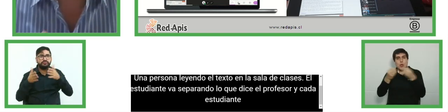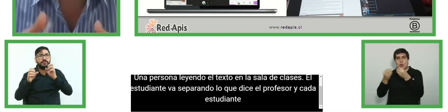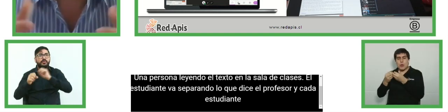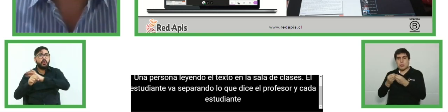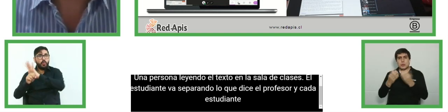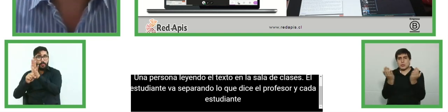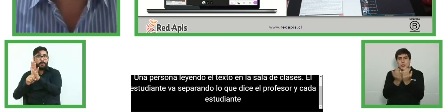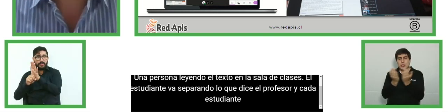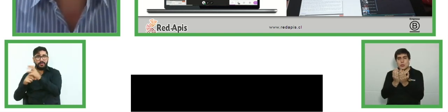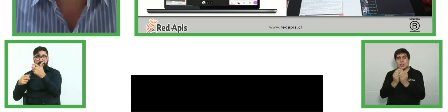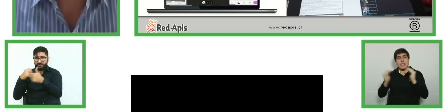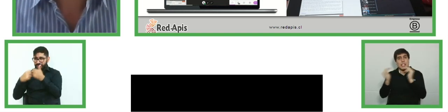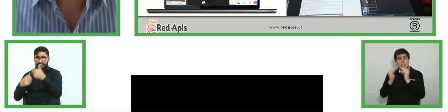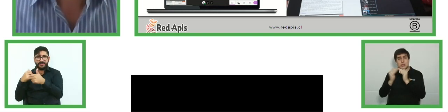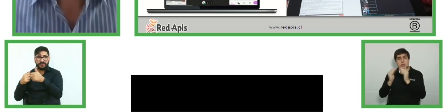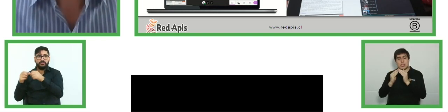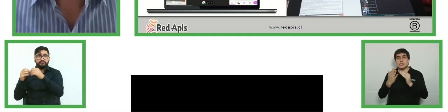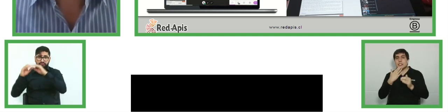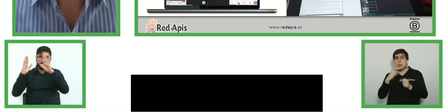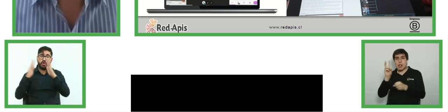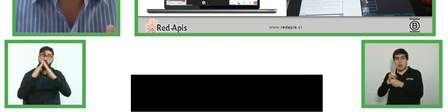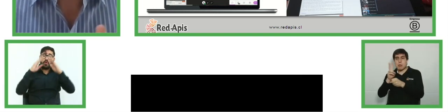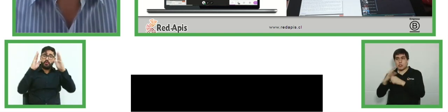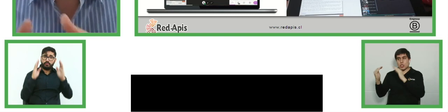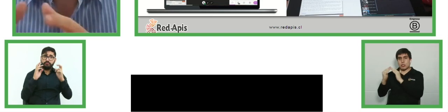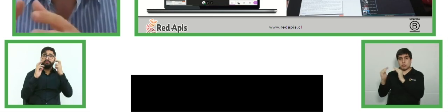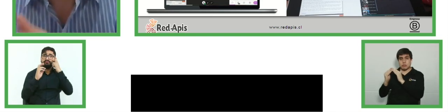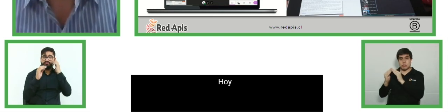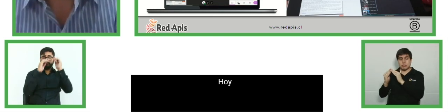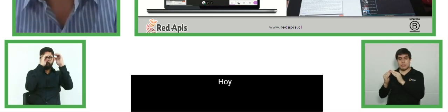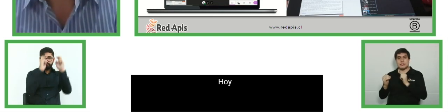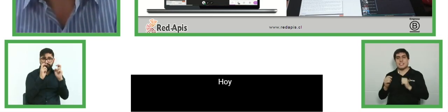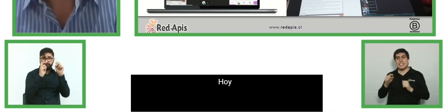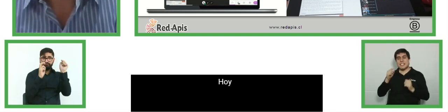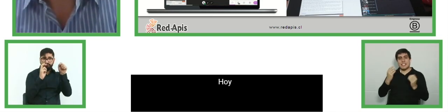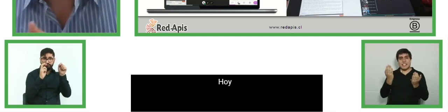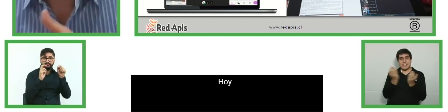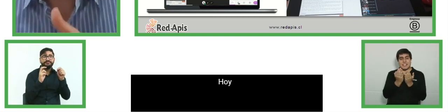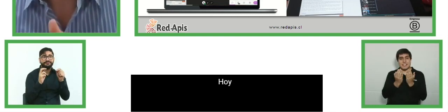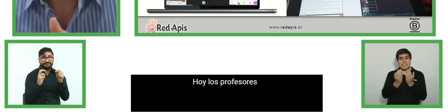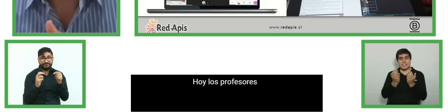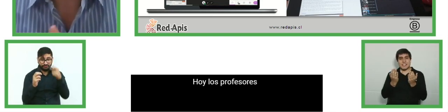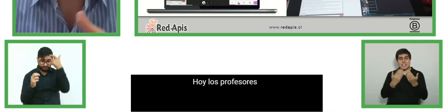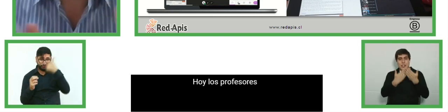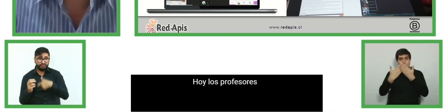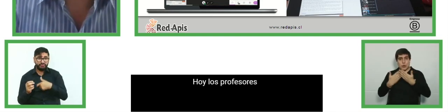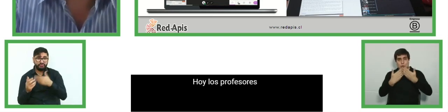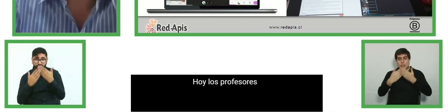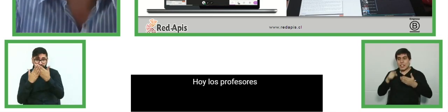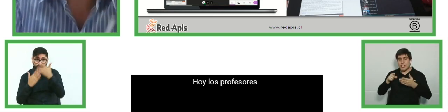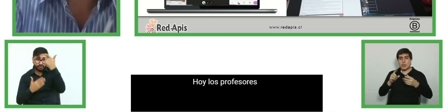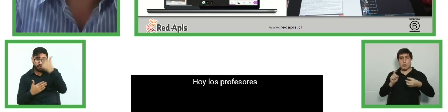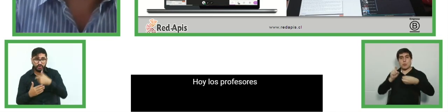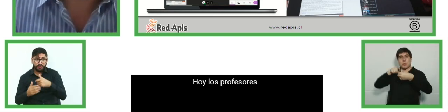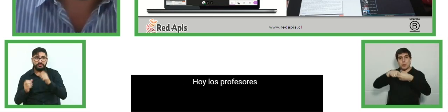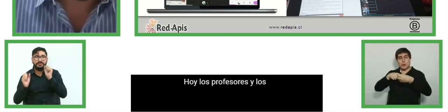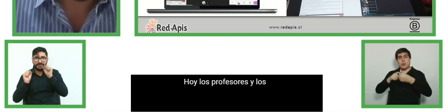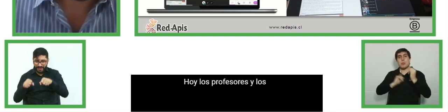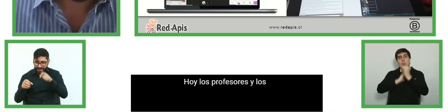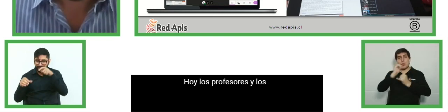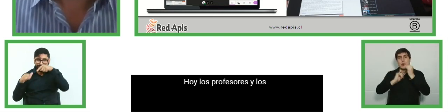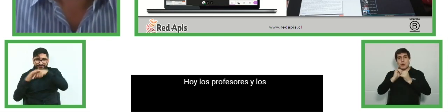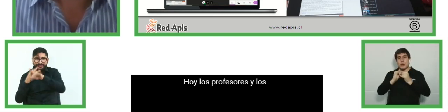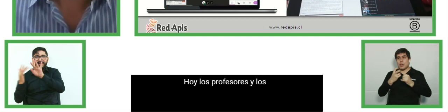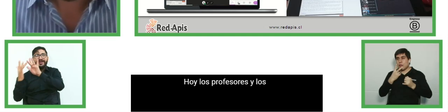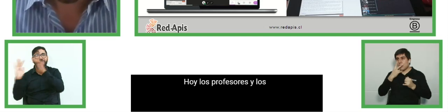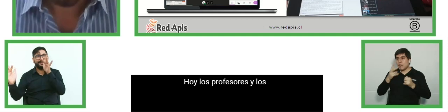and the students connect to the online classes and they can see the transcript in real time. Let's go to